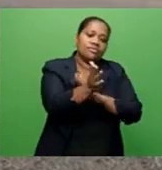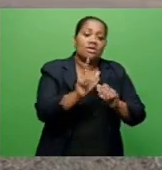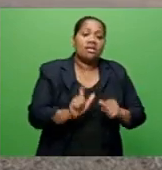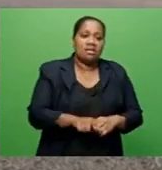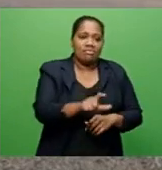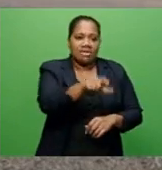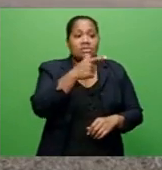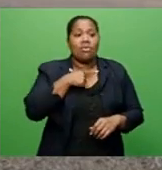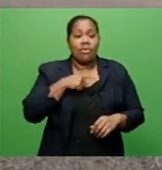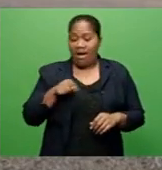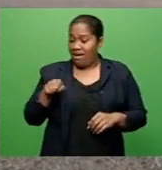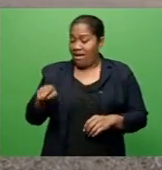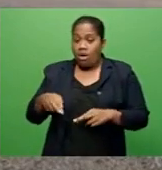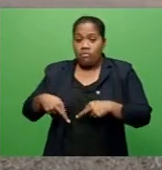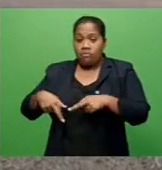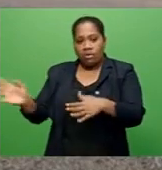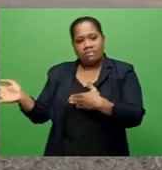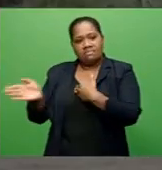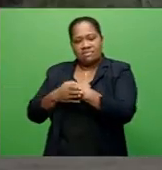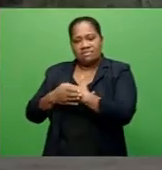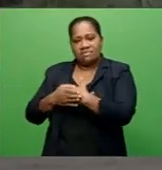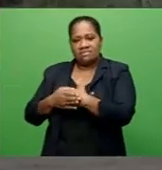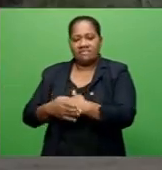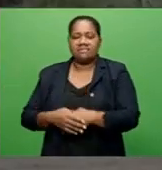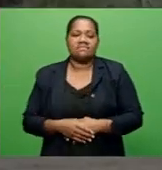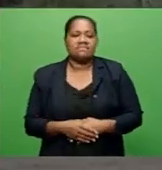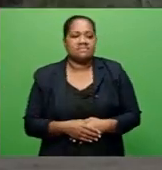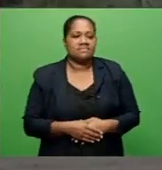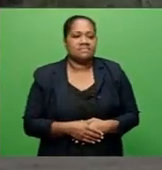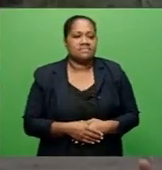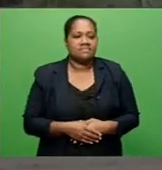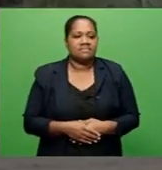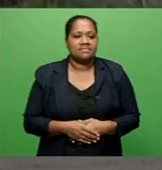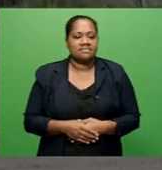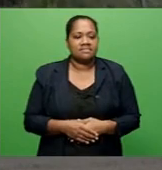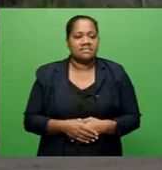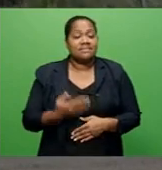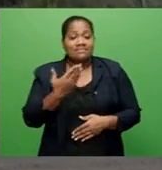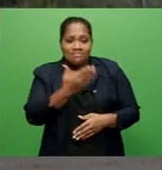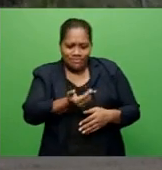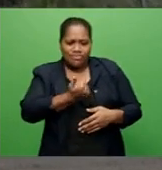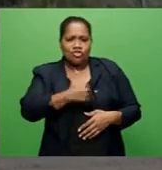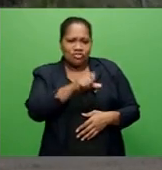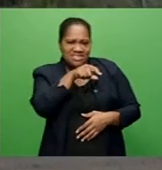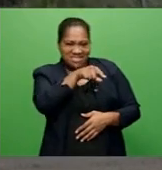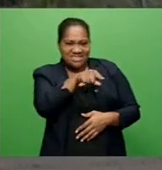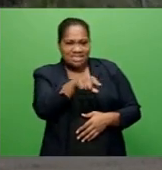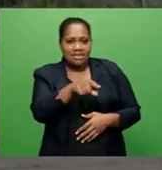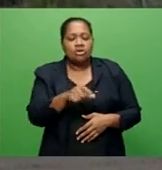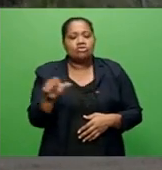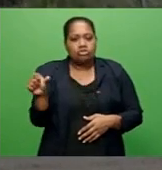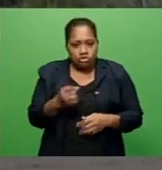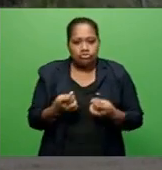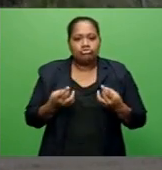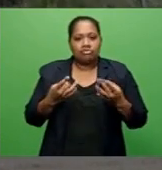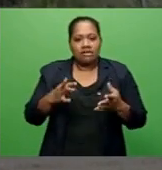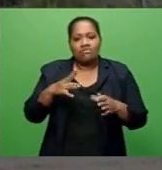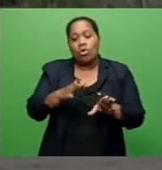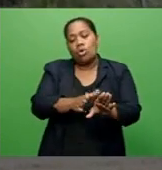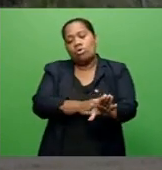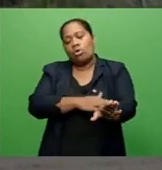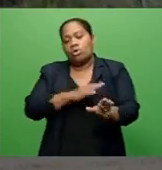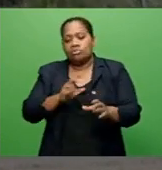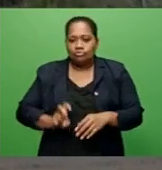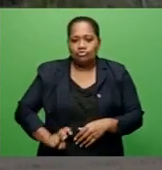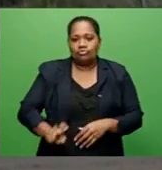no vehicle comes this way. Motorists intending to use this alternative route should be ready for a longer travel time. You